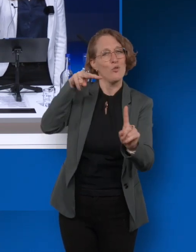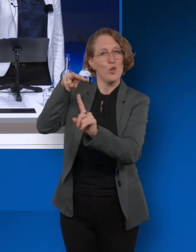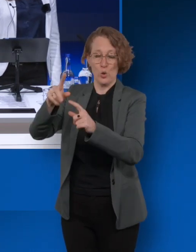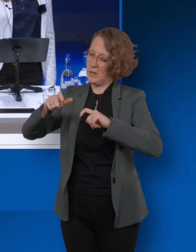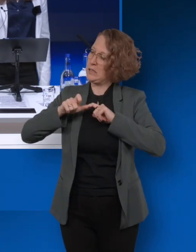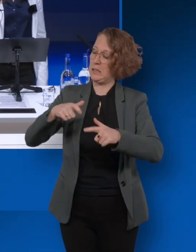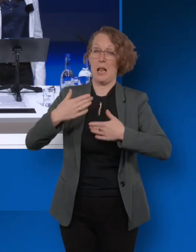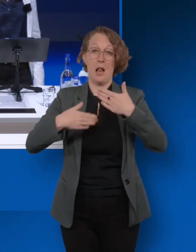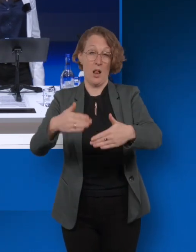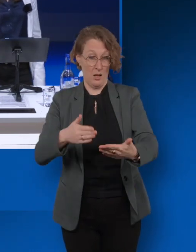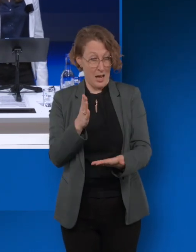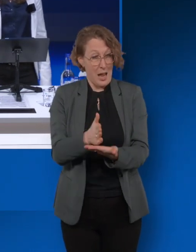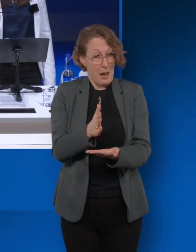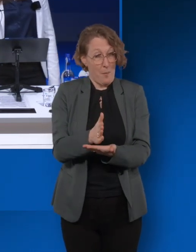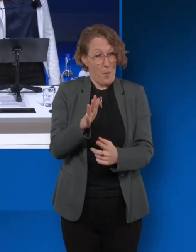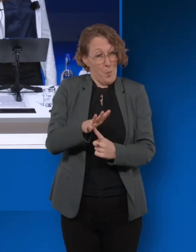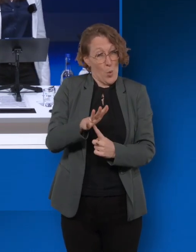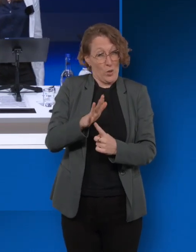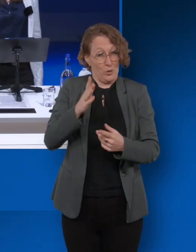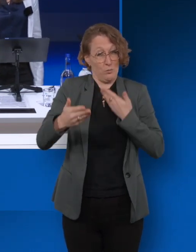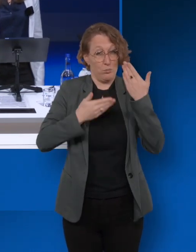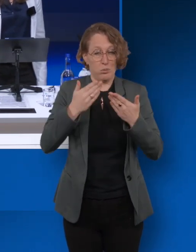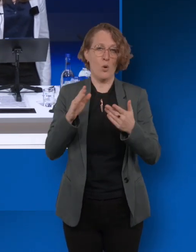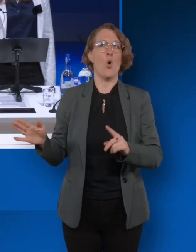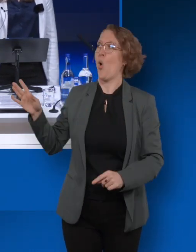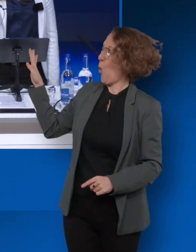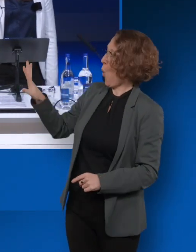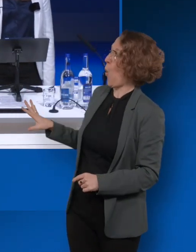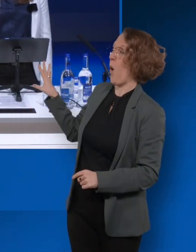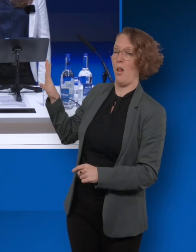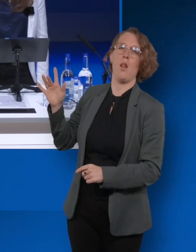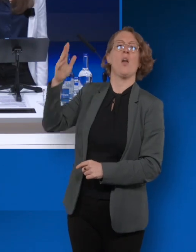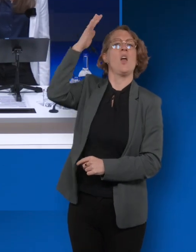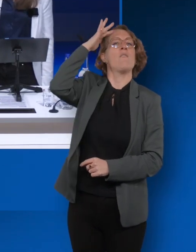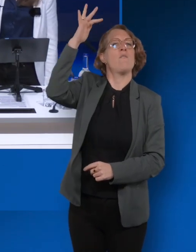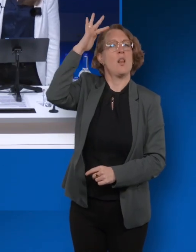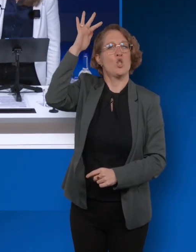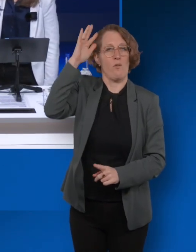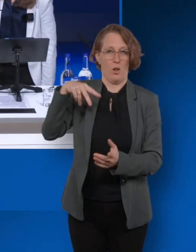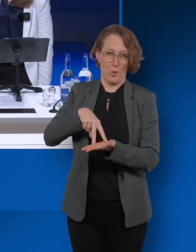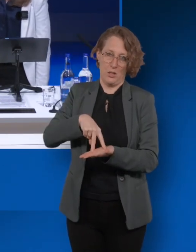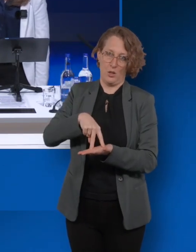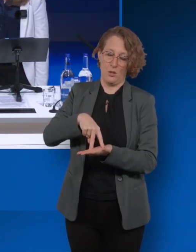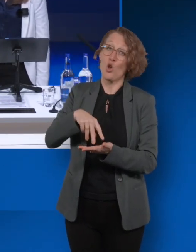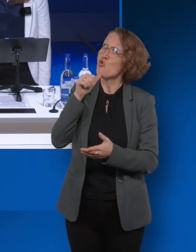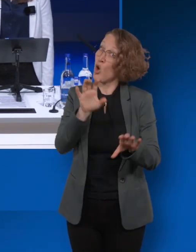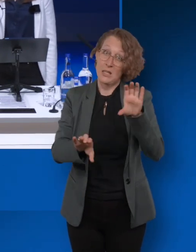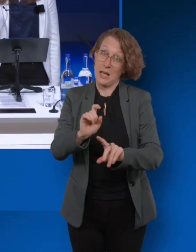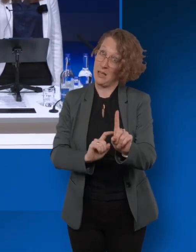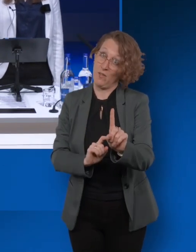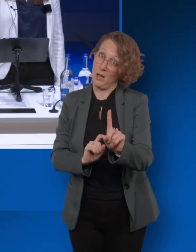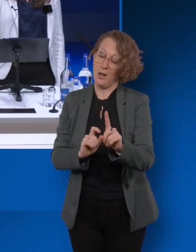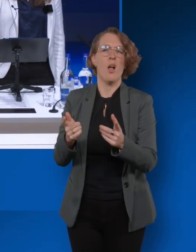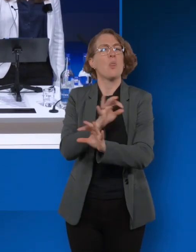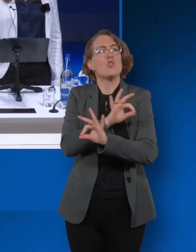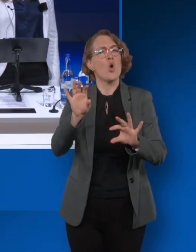thing to stress here is that these are all philosophical positions. These are not scientific positions. There